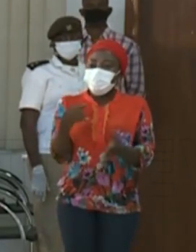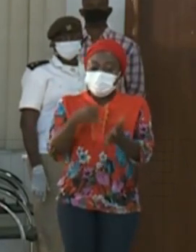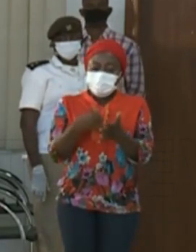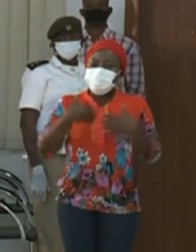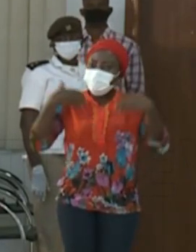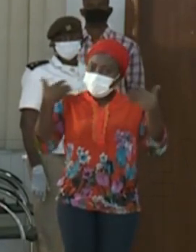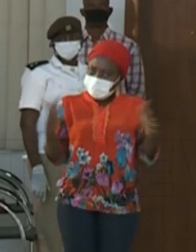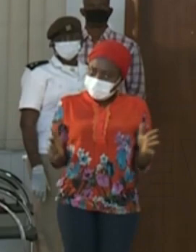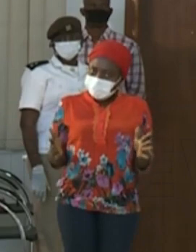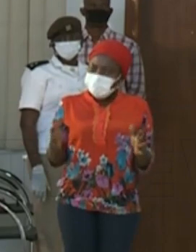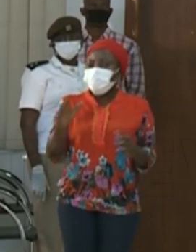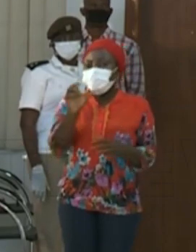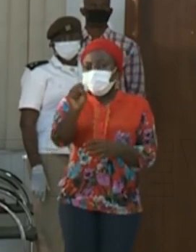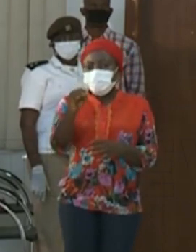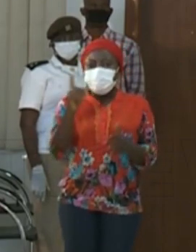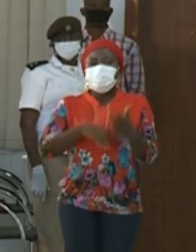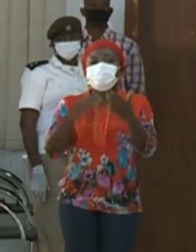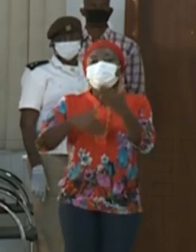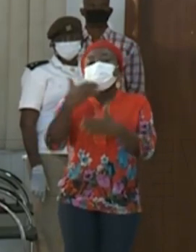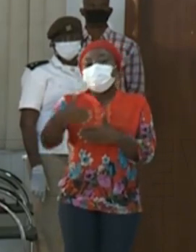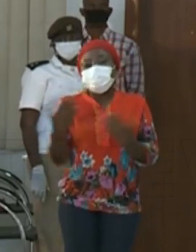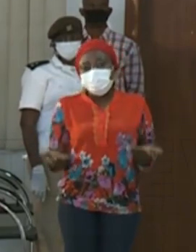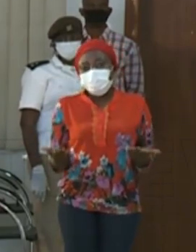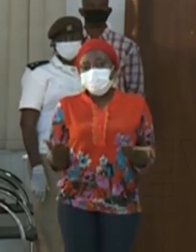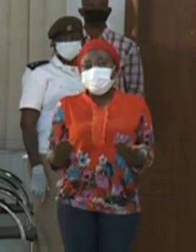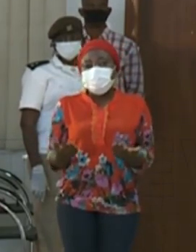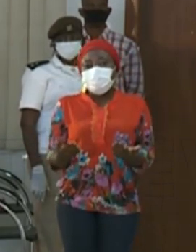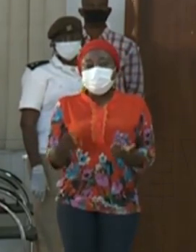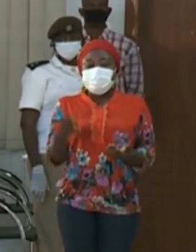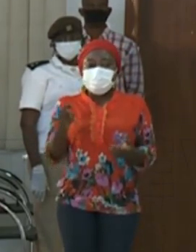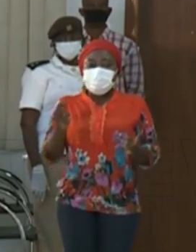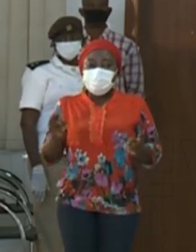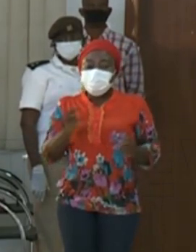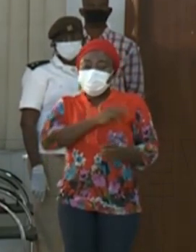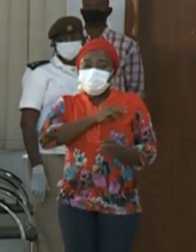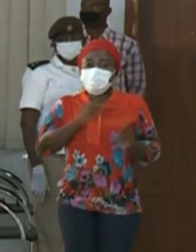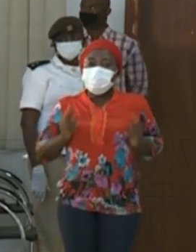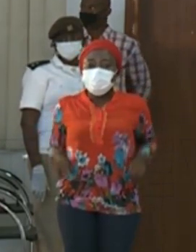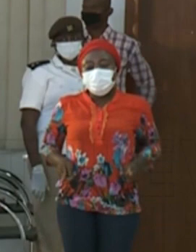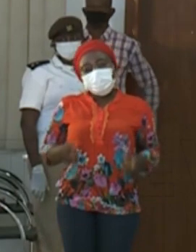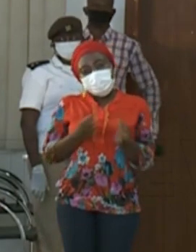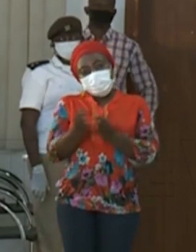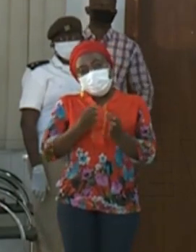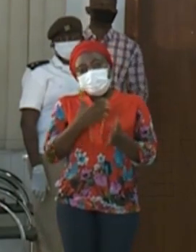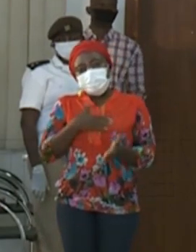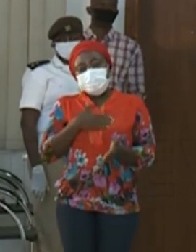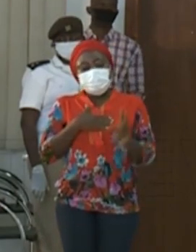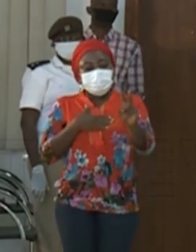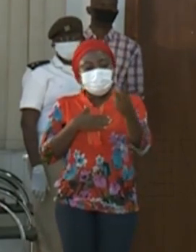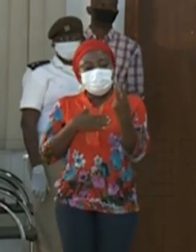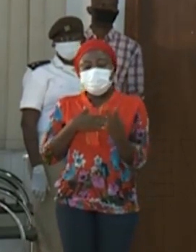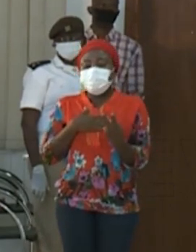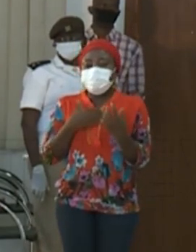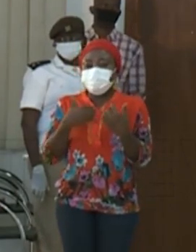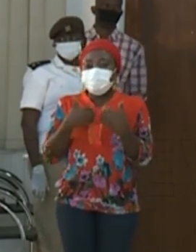elapsed. So what next? I'd like the Minister of Health to tell us about that. The second question has